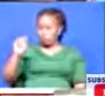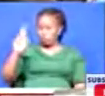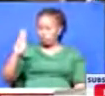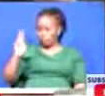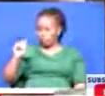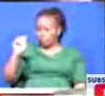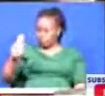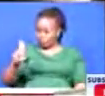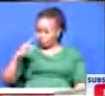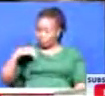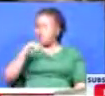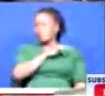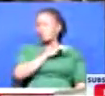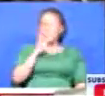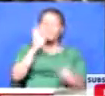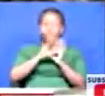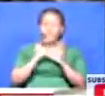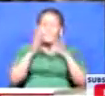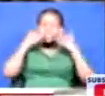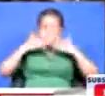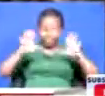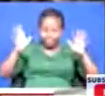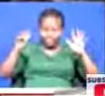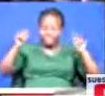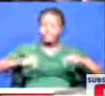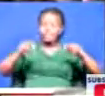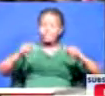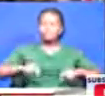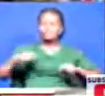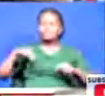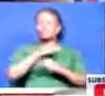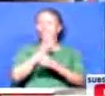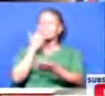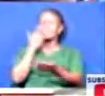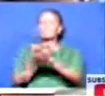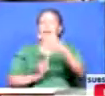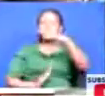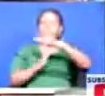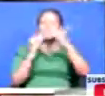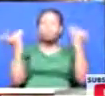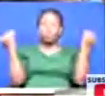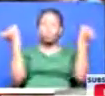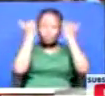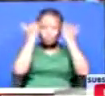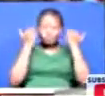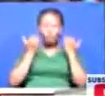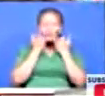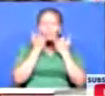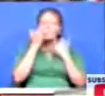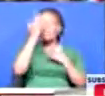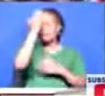sisi tulifanya maamuzi. Siku ya leo, tunataka kushukuru koti kuu, the Supreme Court, kwa